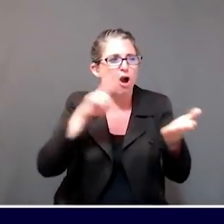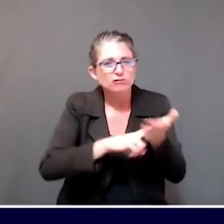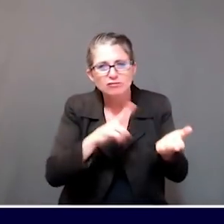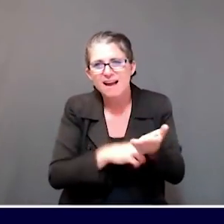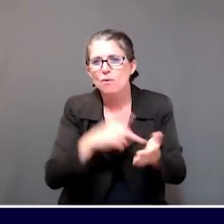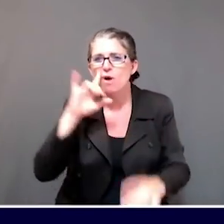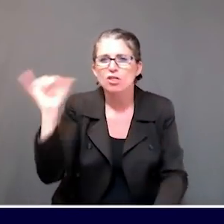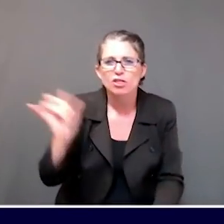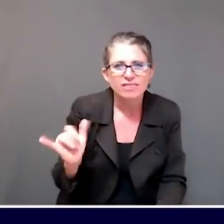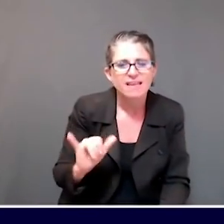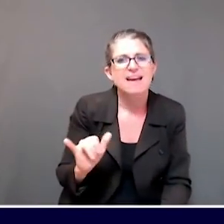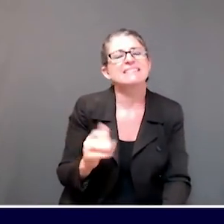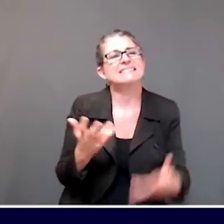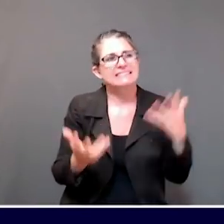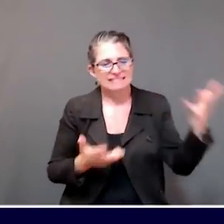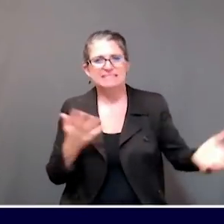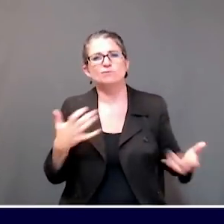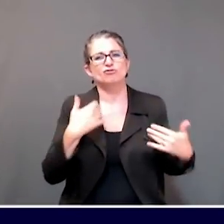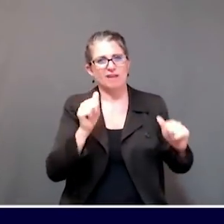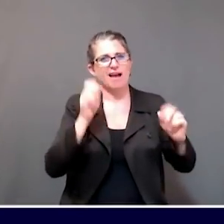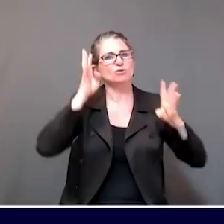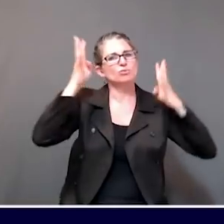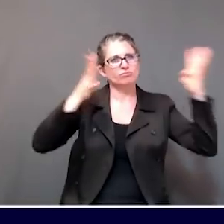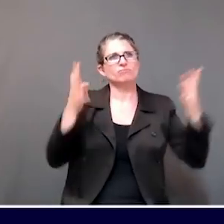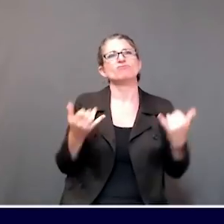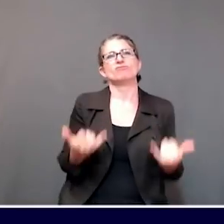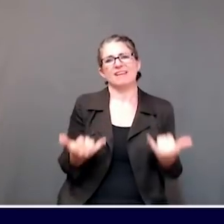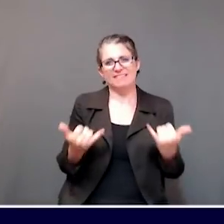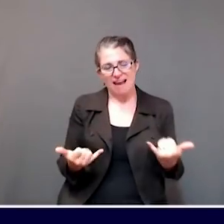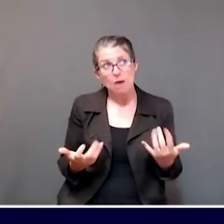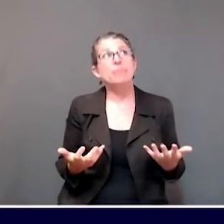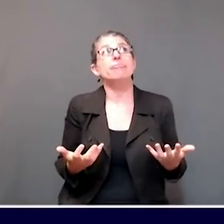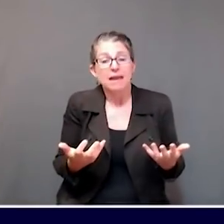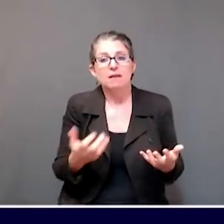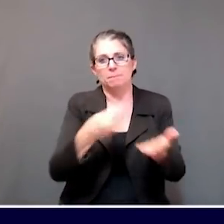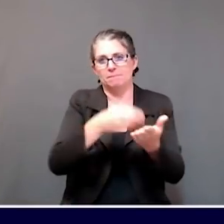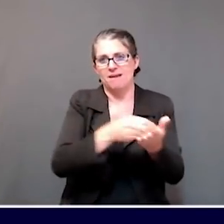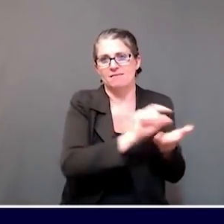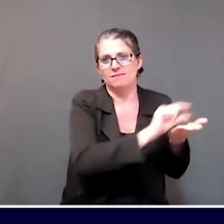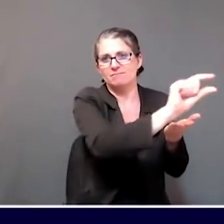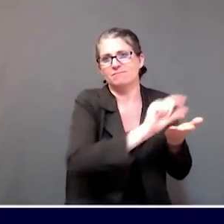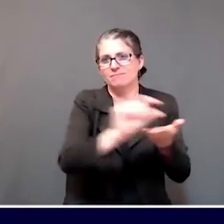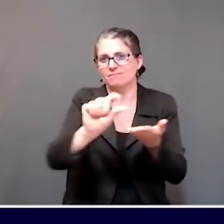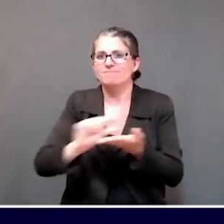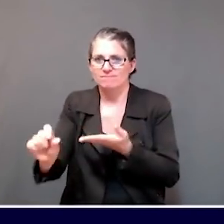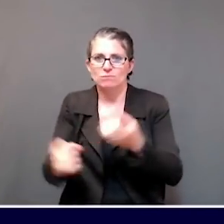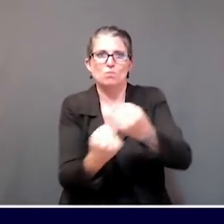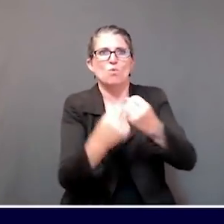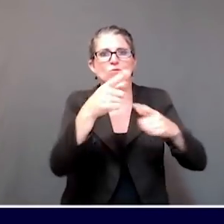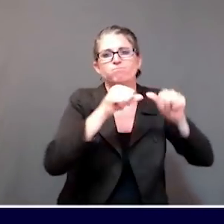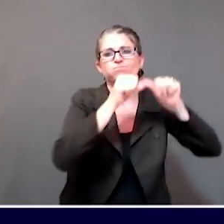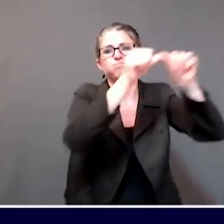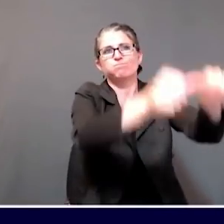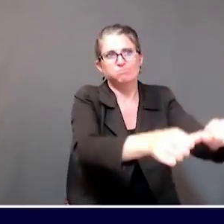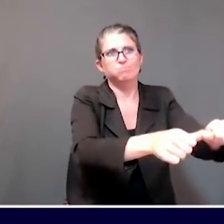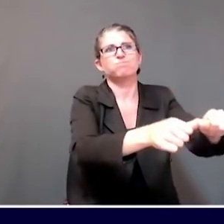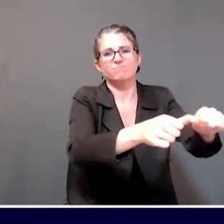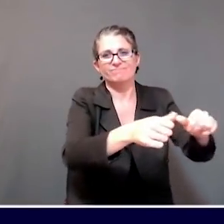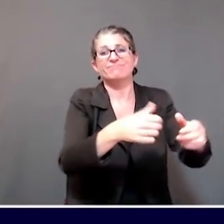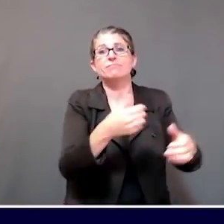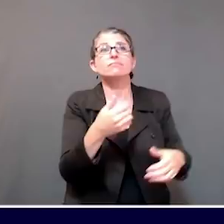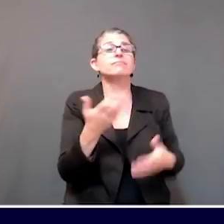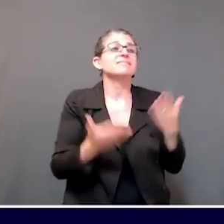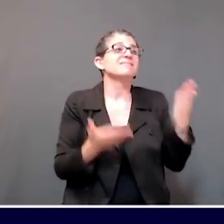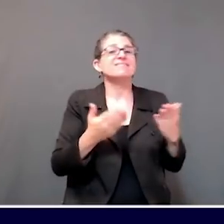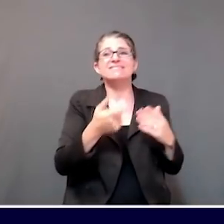reconnect, to use it to do the kind of bridge work to make sure that those people who they've lost touch with, for whom telehealth didn't work,